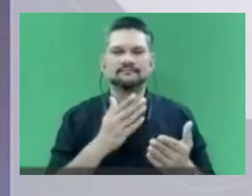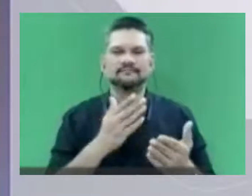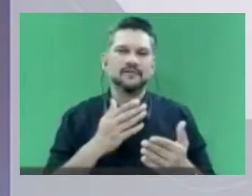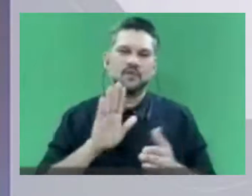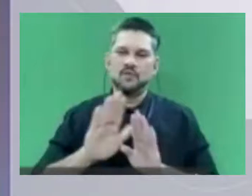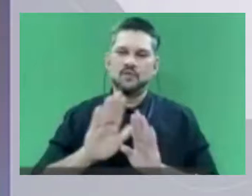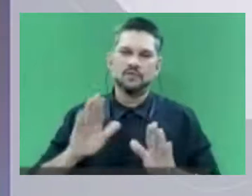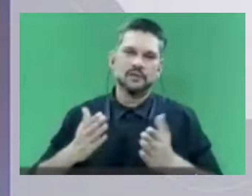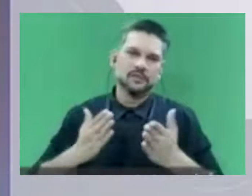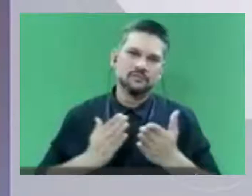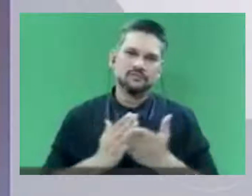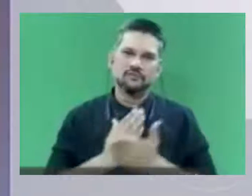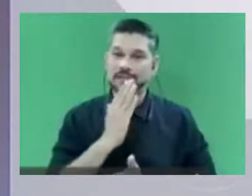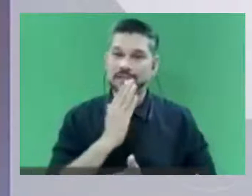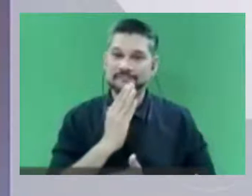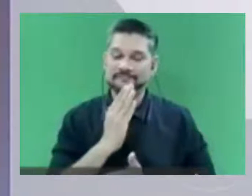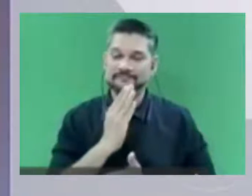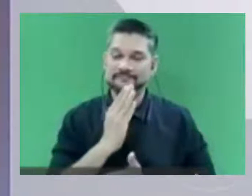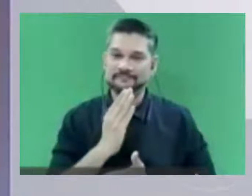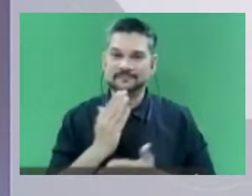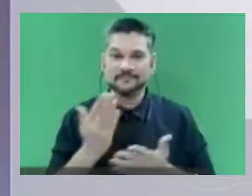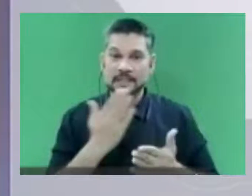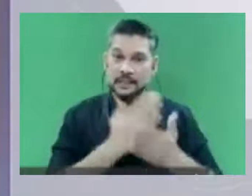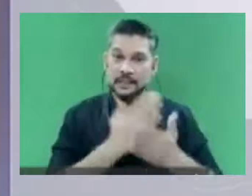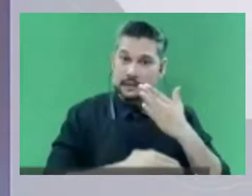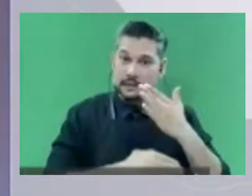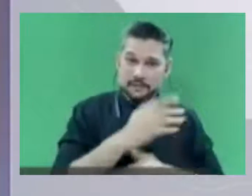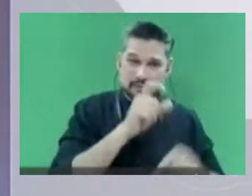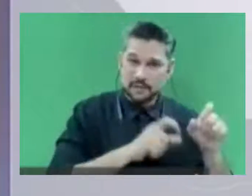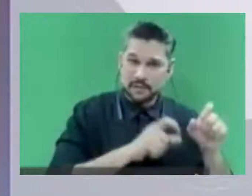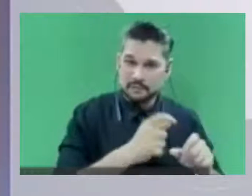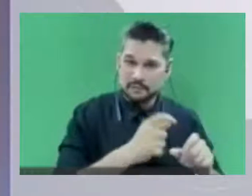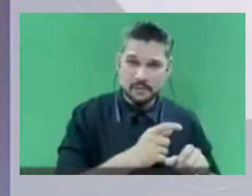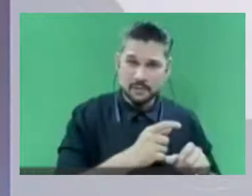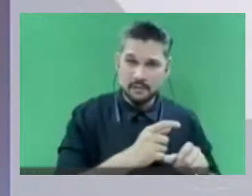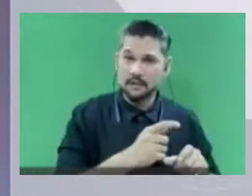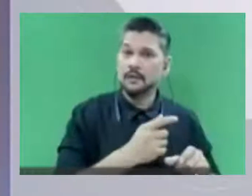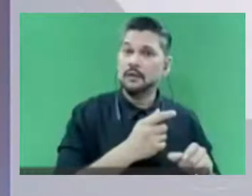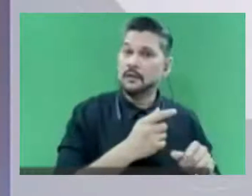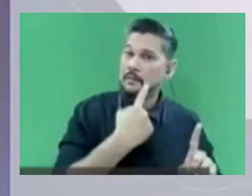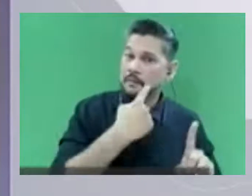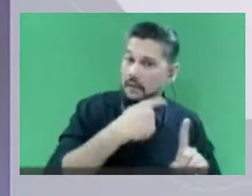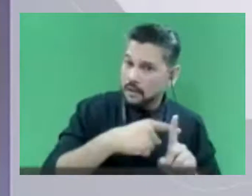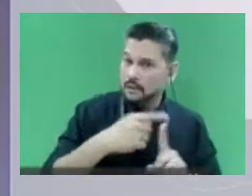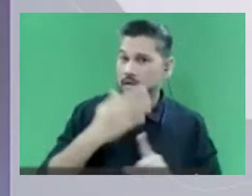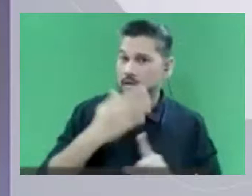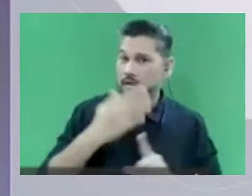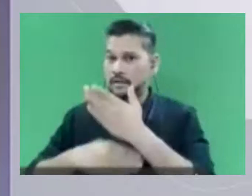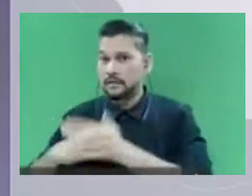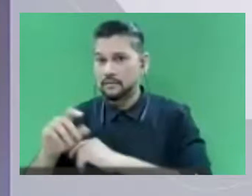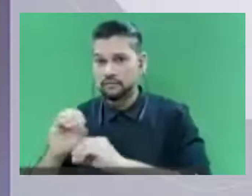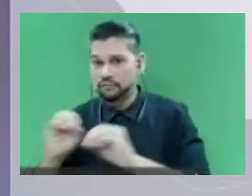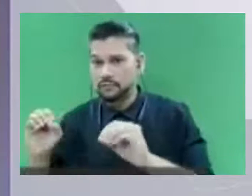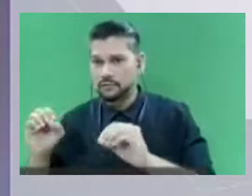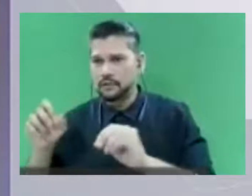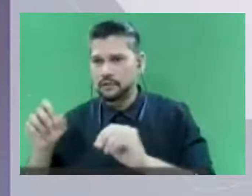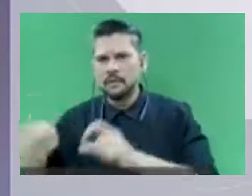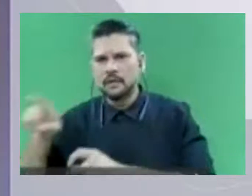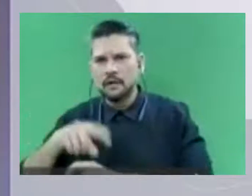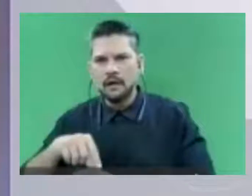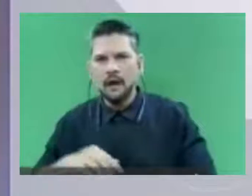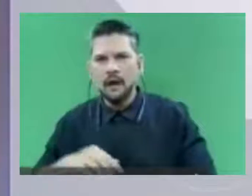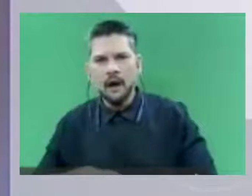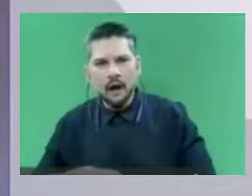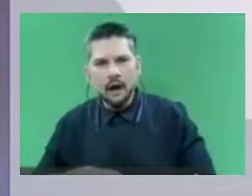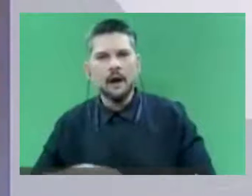not only people with disabilities, then people with non-disabilities are also sensitized. Starting